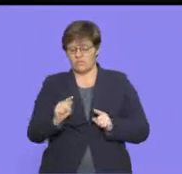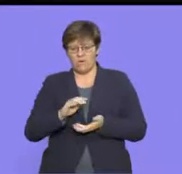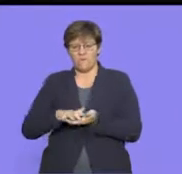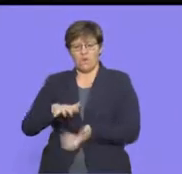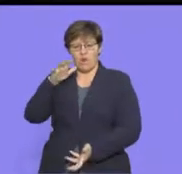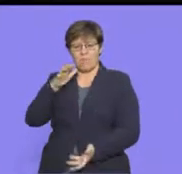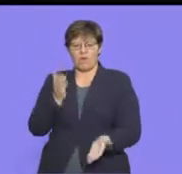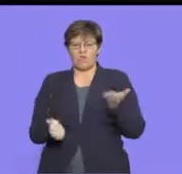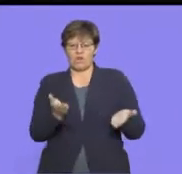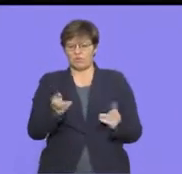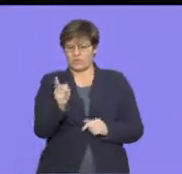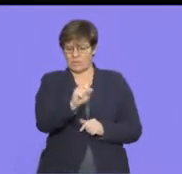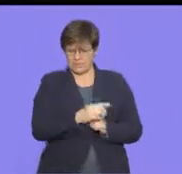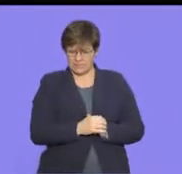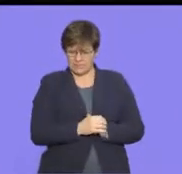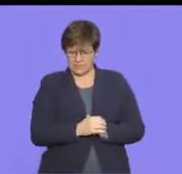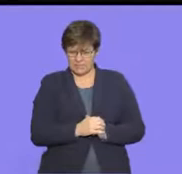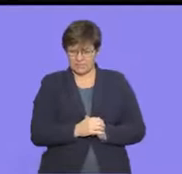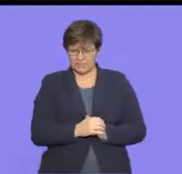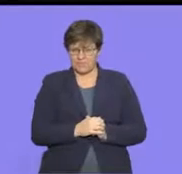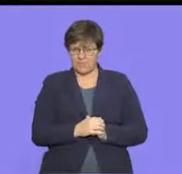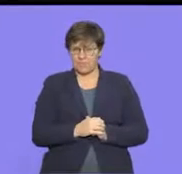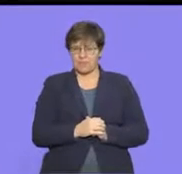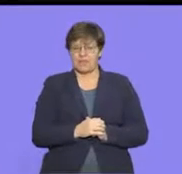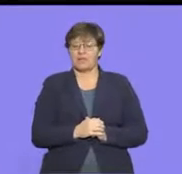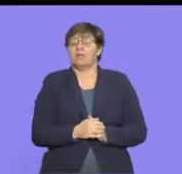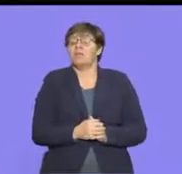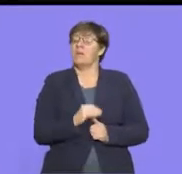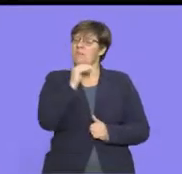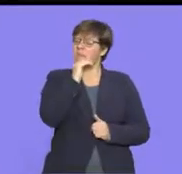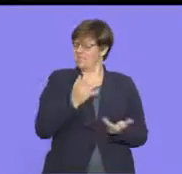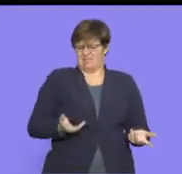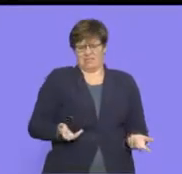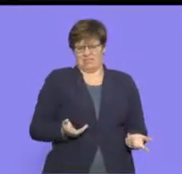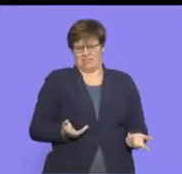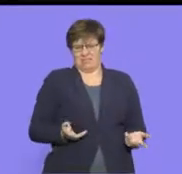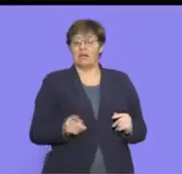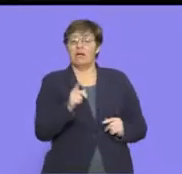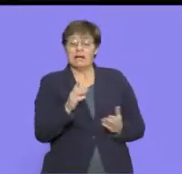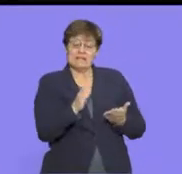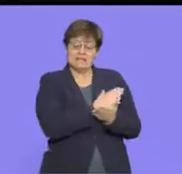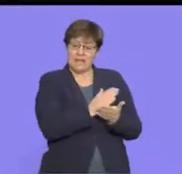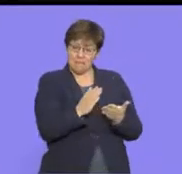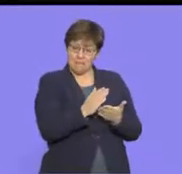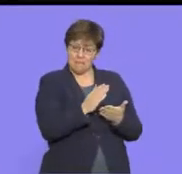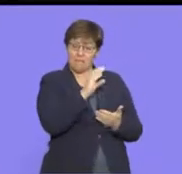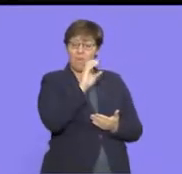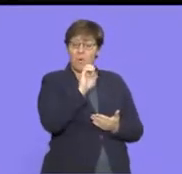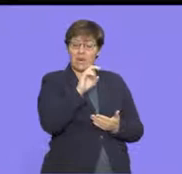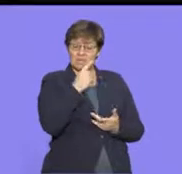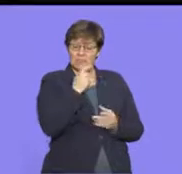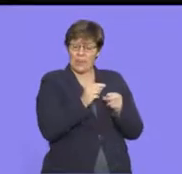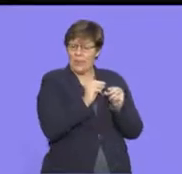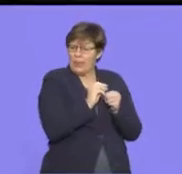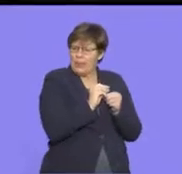to volume ratio is. And what do I mean by that? What I mean very simply is that some organisms